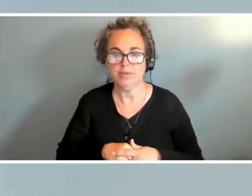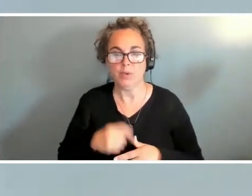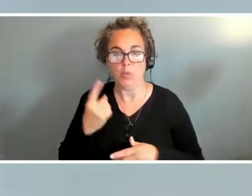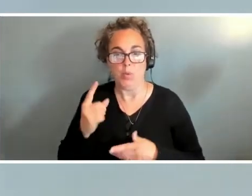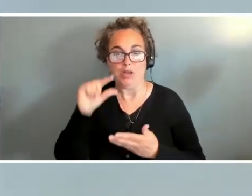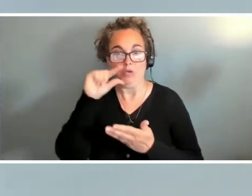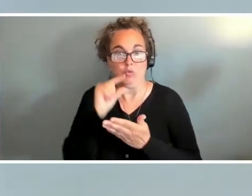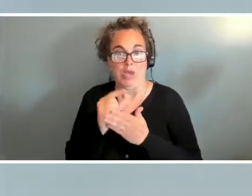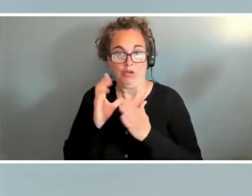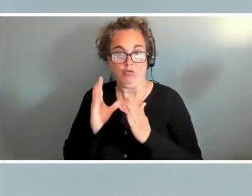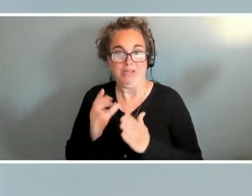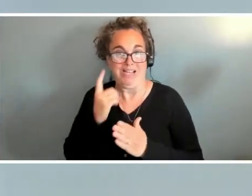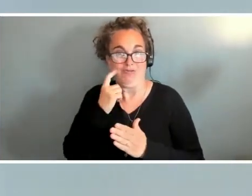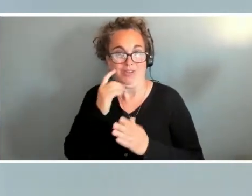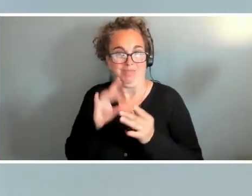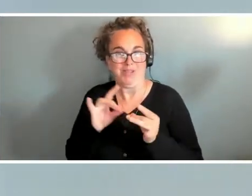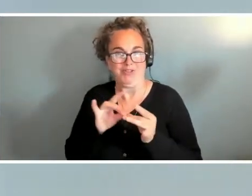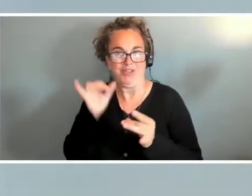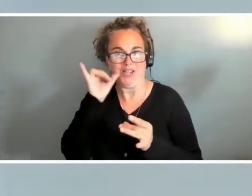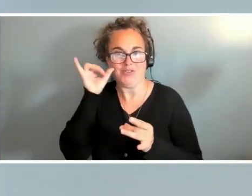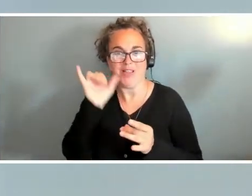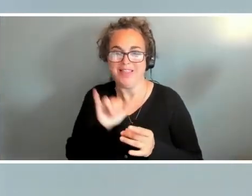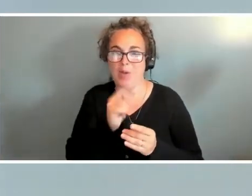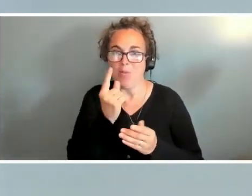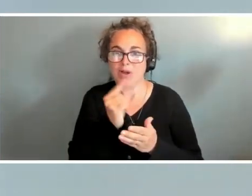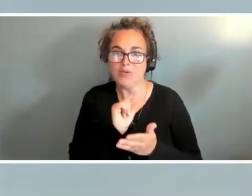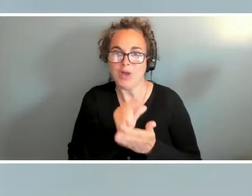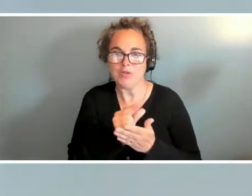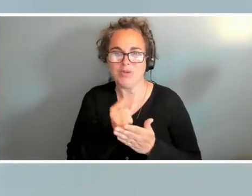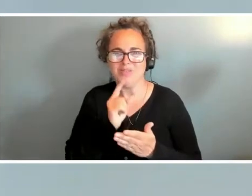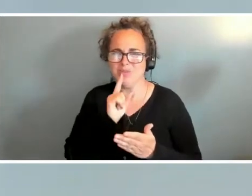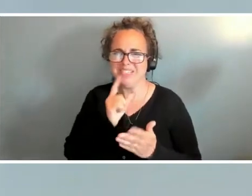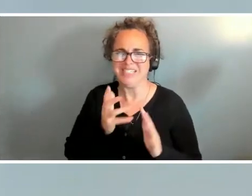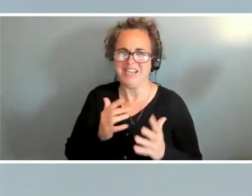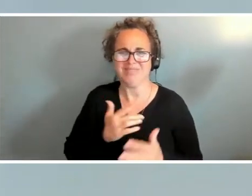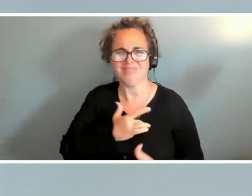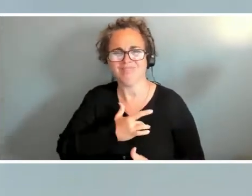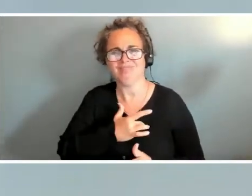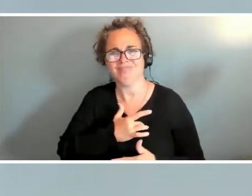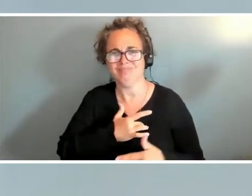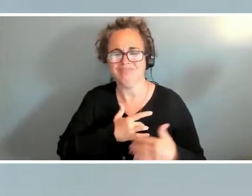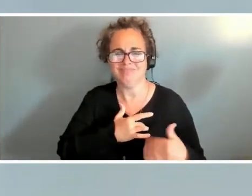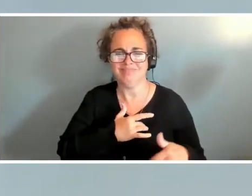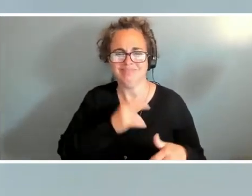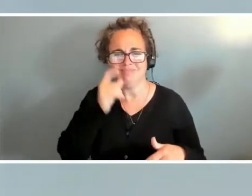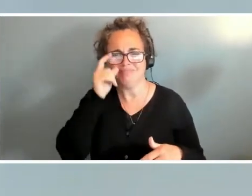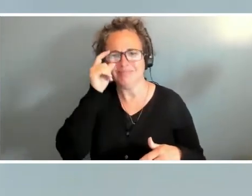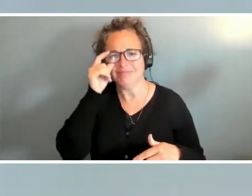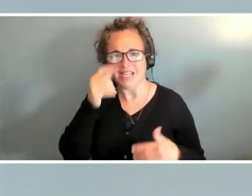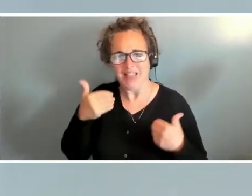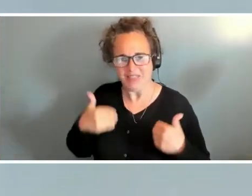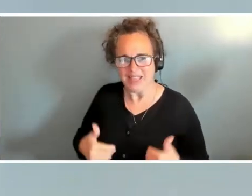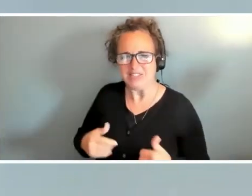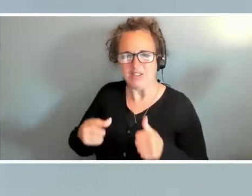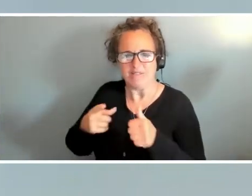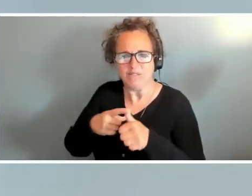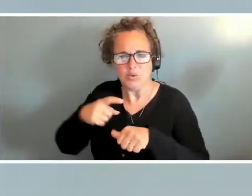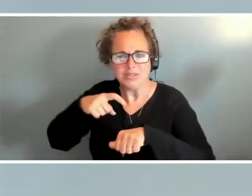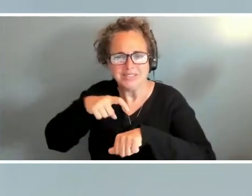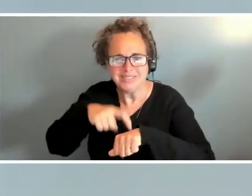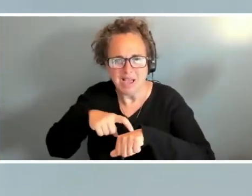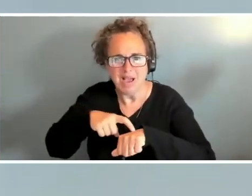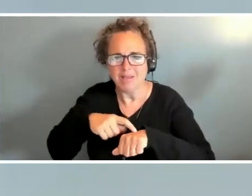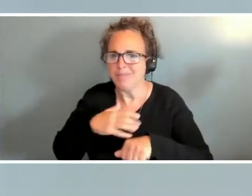I mentioned this yesterday, one of the graduates actually said to us in a very bittersweet comment, this is the first time in my, I